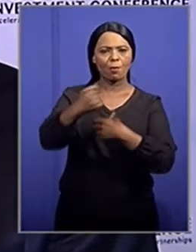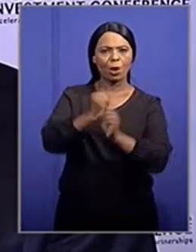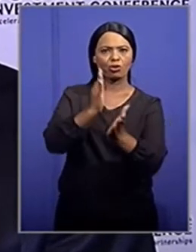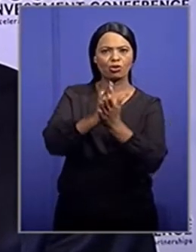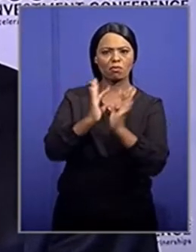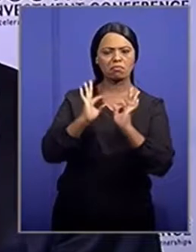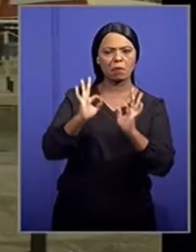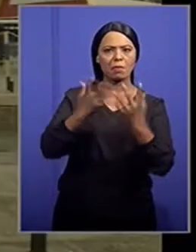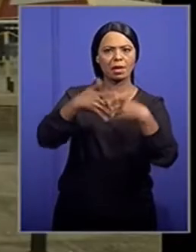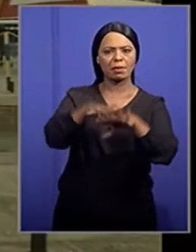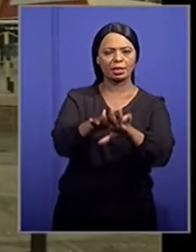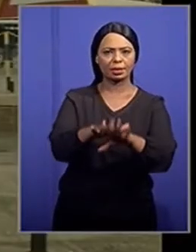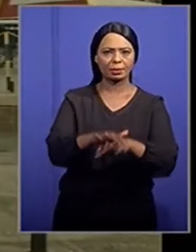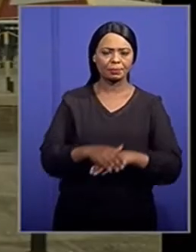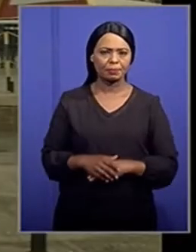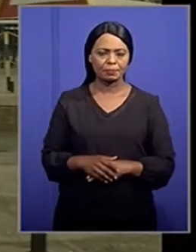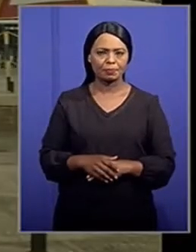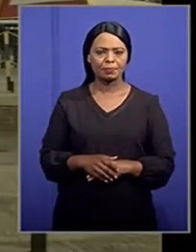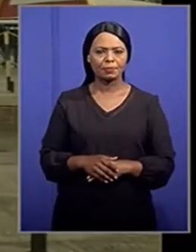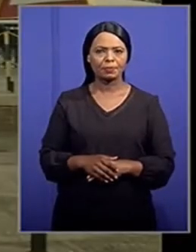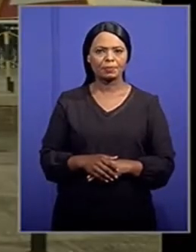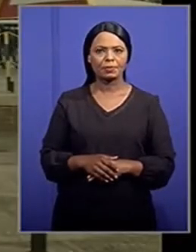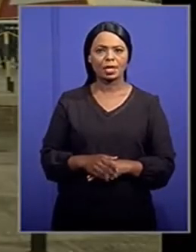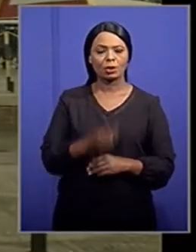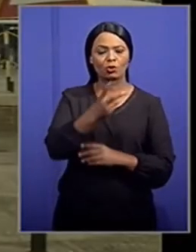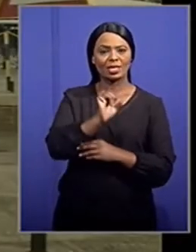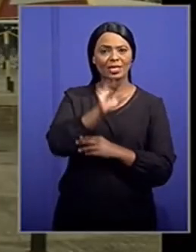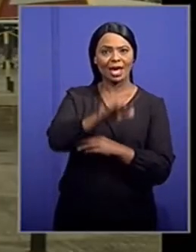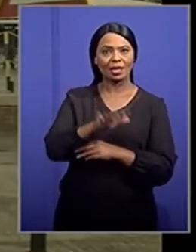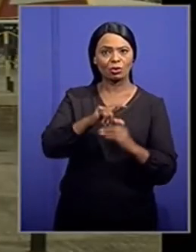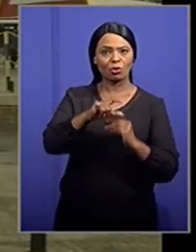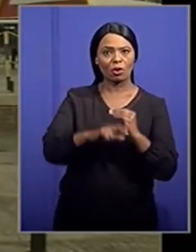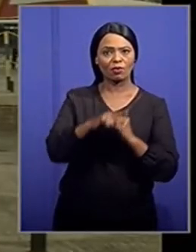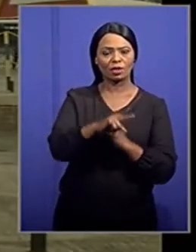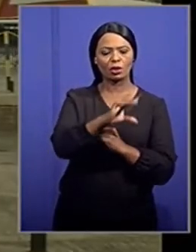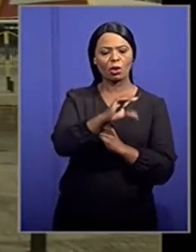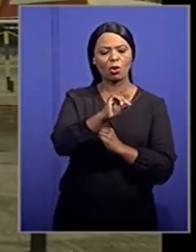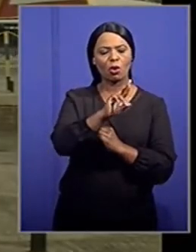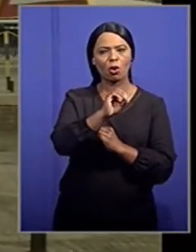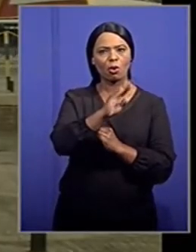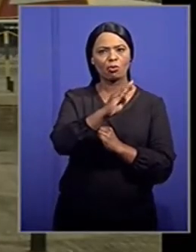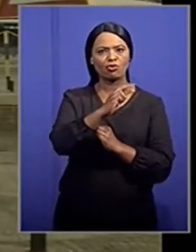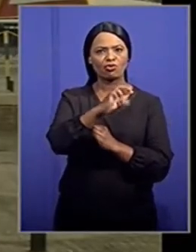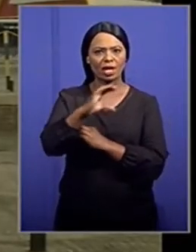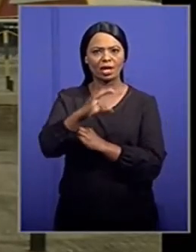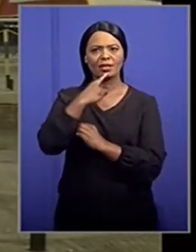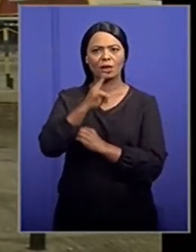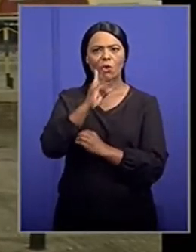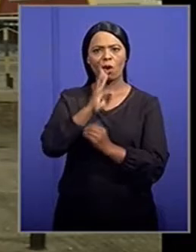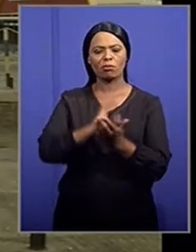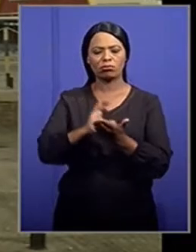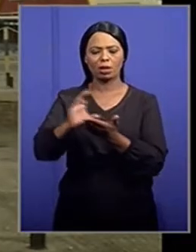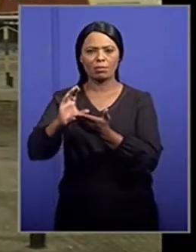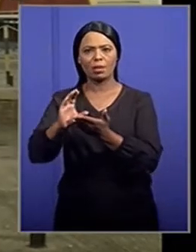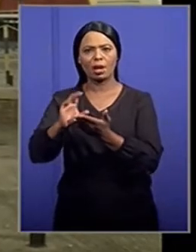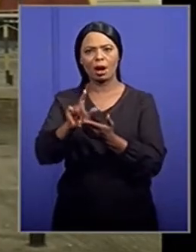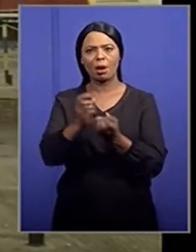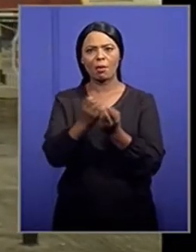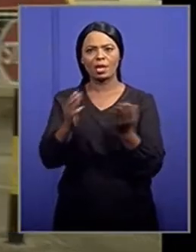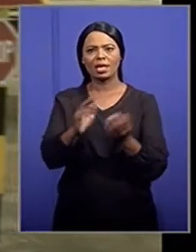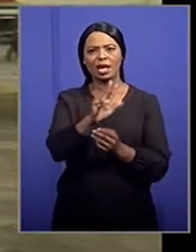effectively implemented. Sebokeng sa matsete ka 2019, Kgolo e kanne ho tsetela diranta tse dimilione tse